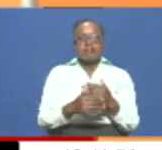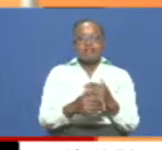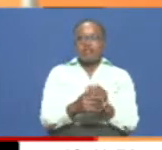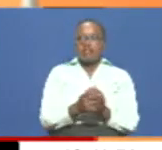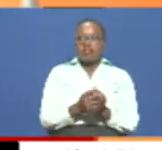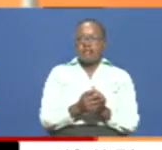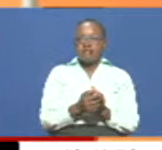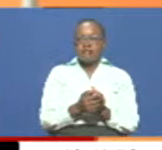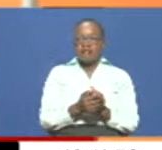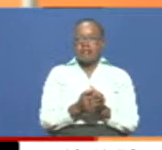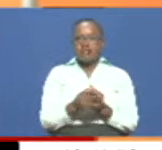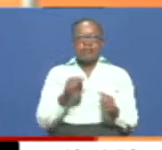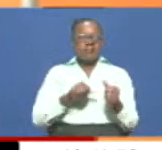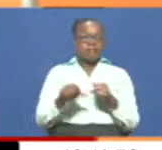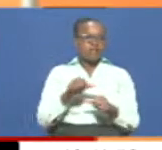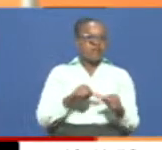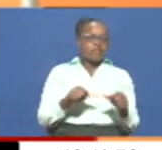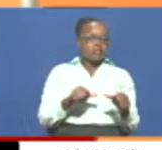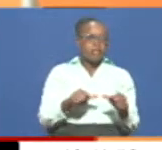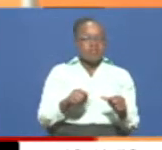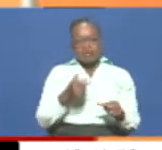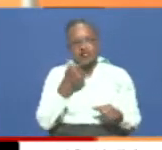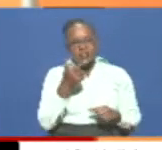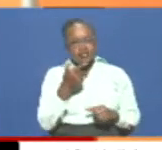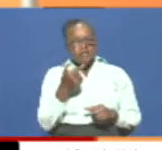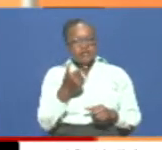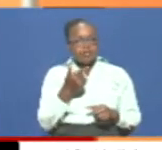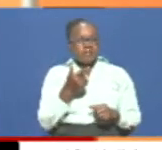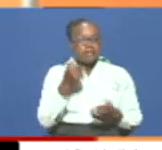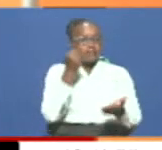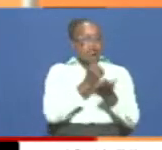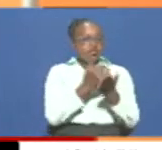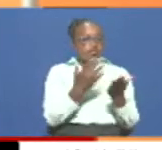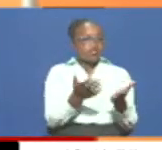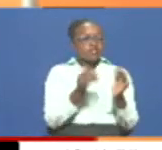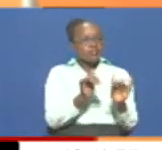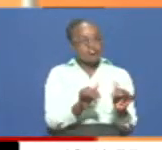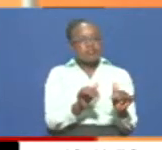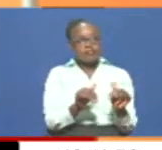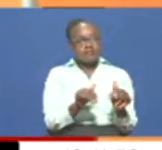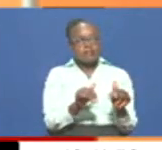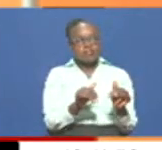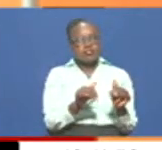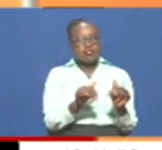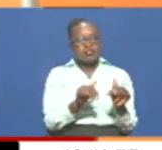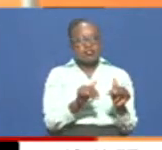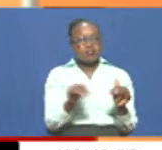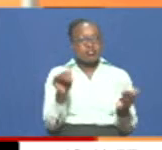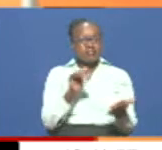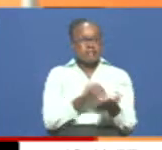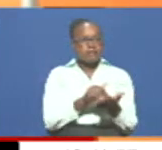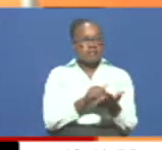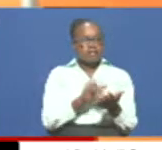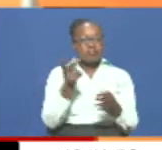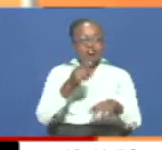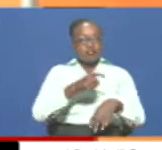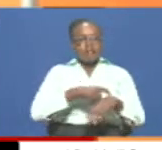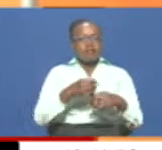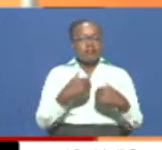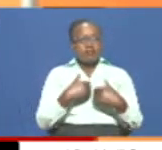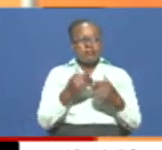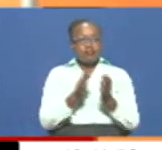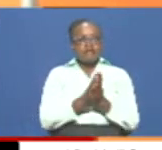next cycle, obviously, let's say the current office remains, you know, they once again they get a second term and a final